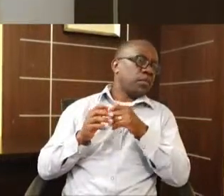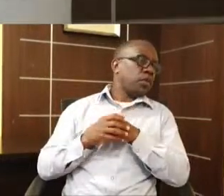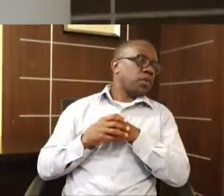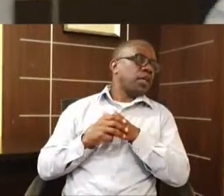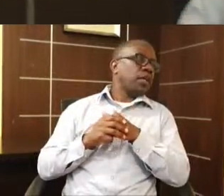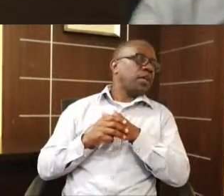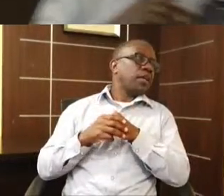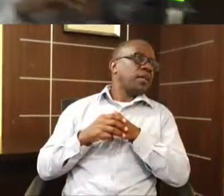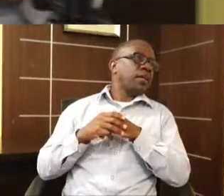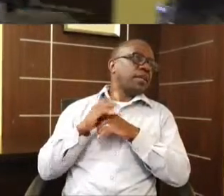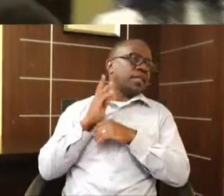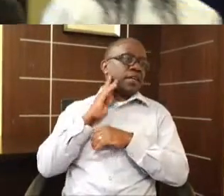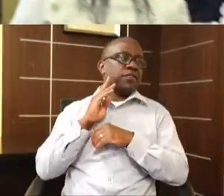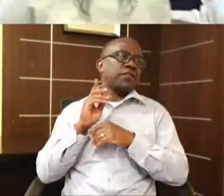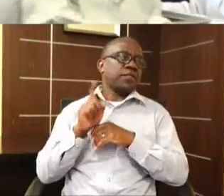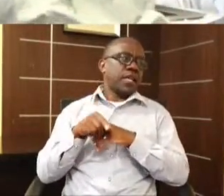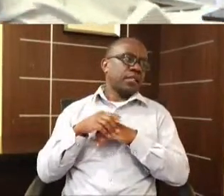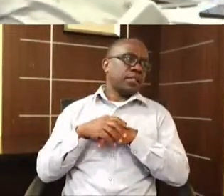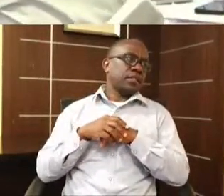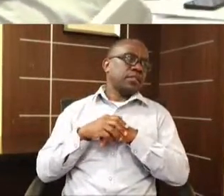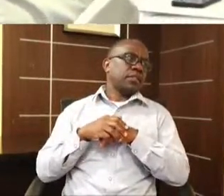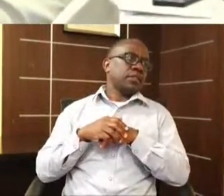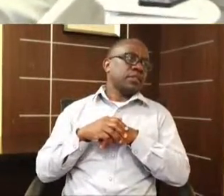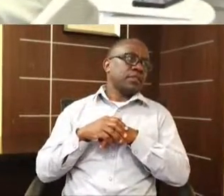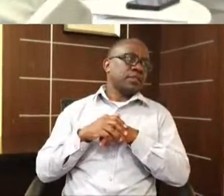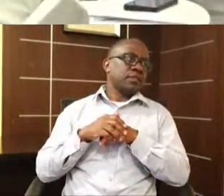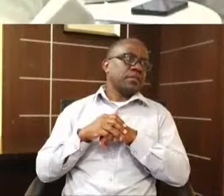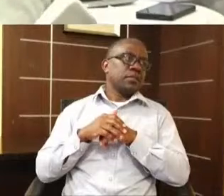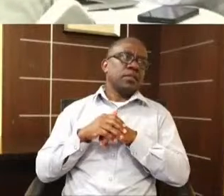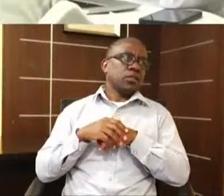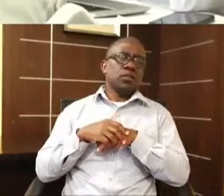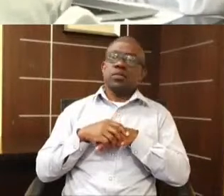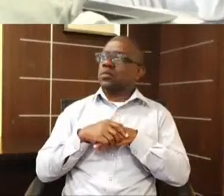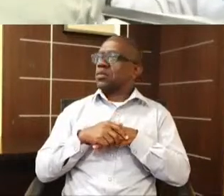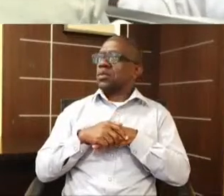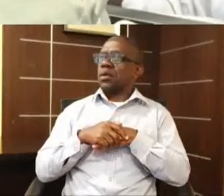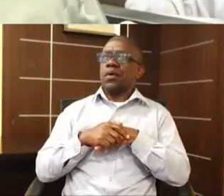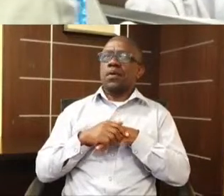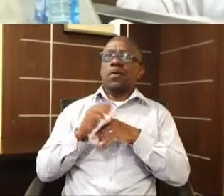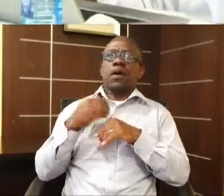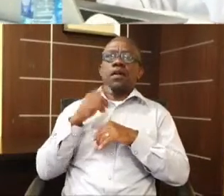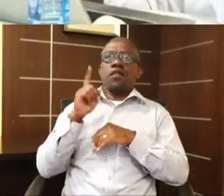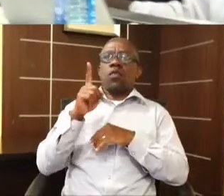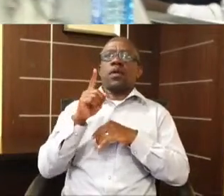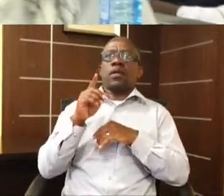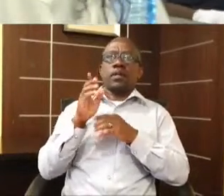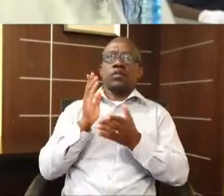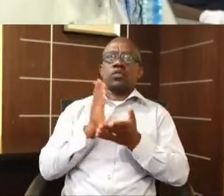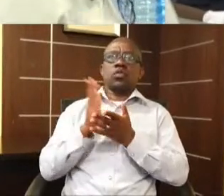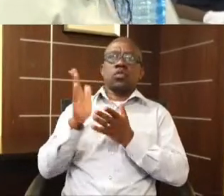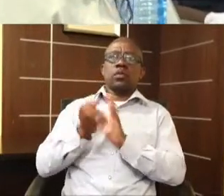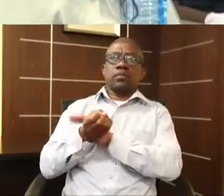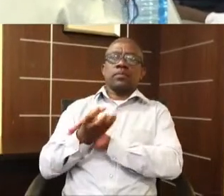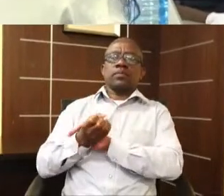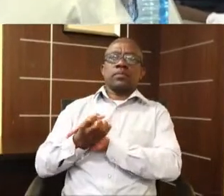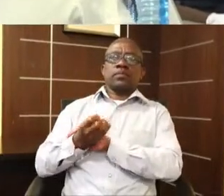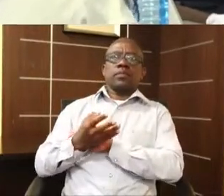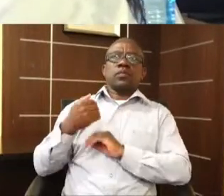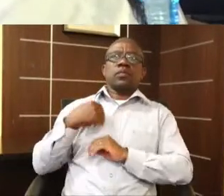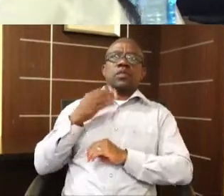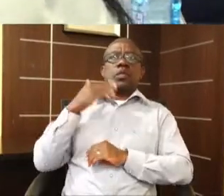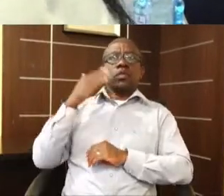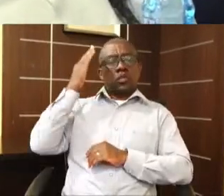The first one, the one that was presented by Biko there. I wanted to know why you